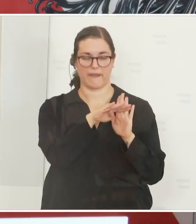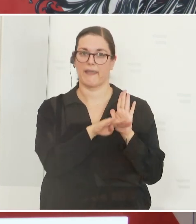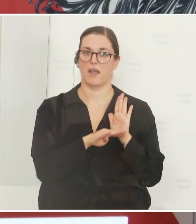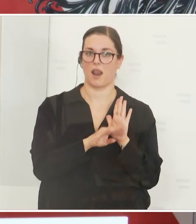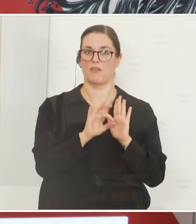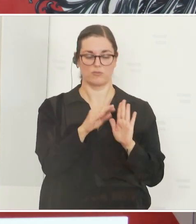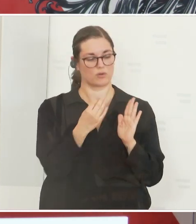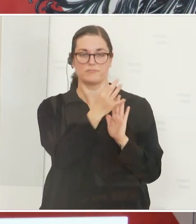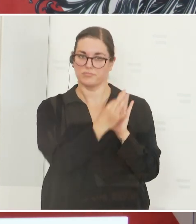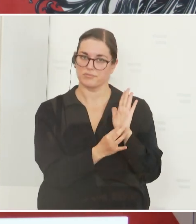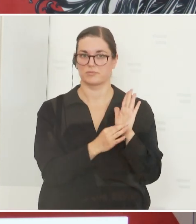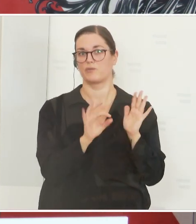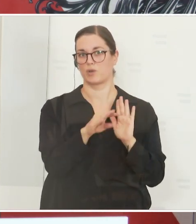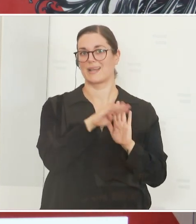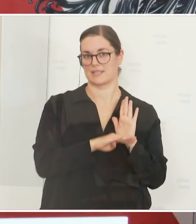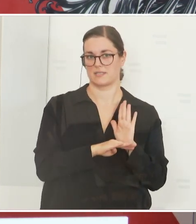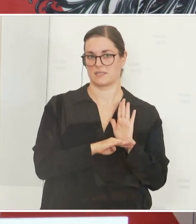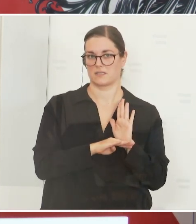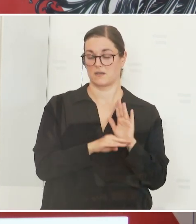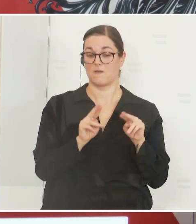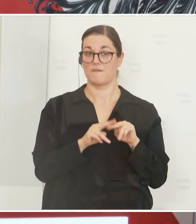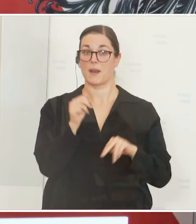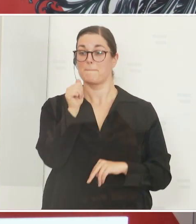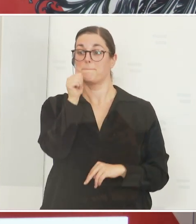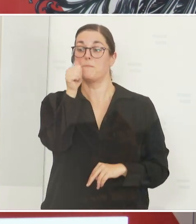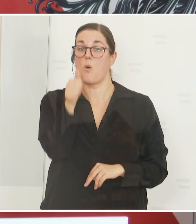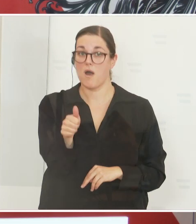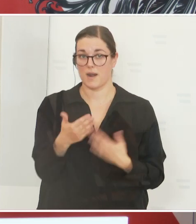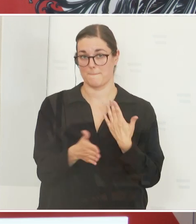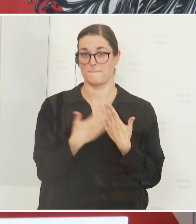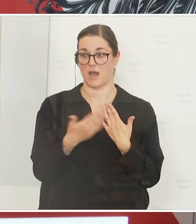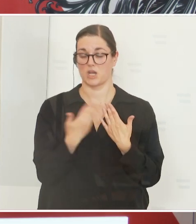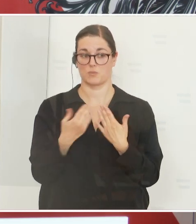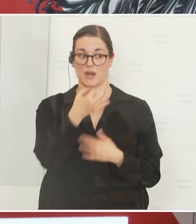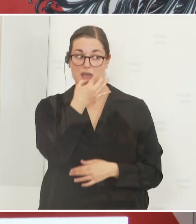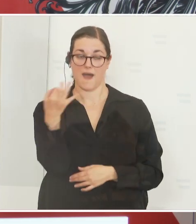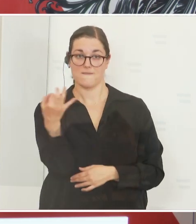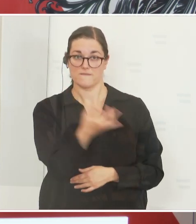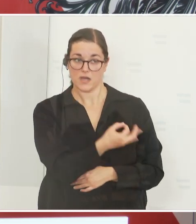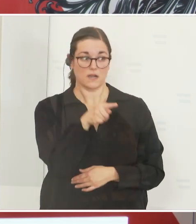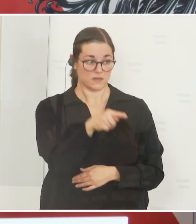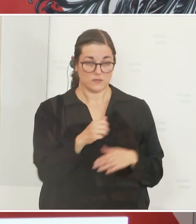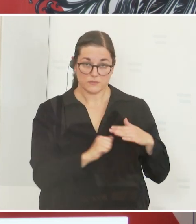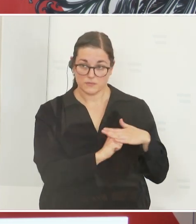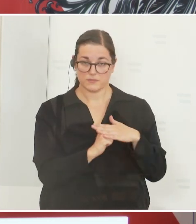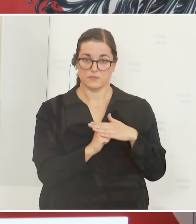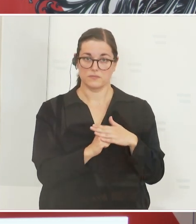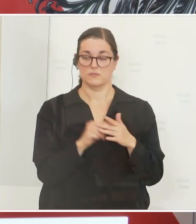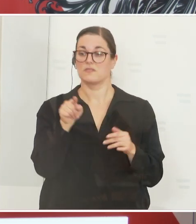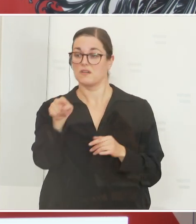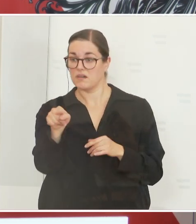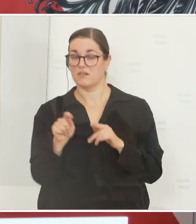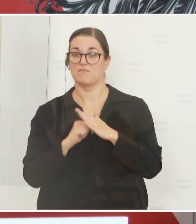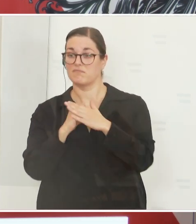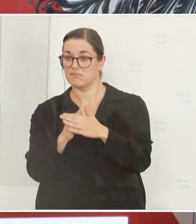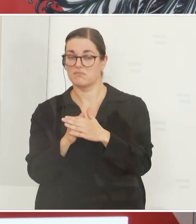to have to keep. If they pulled out tomorrow, which would be their own decision, then they would be replaced by other companies from